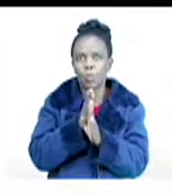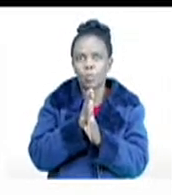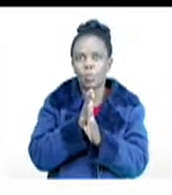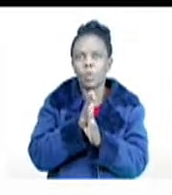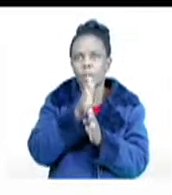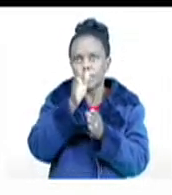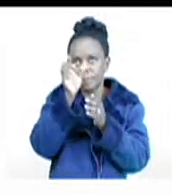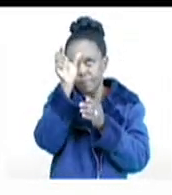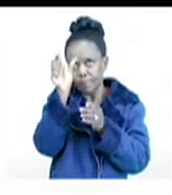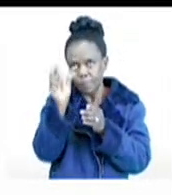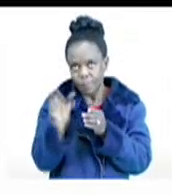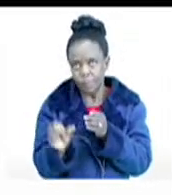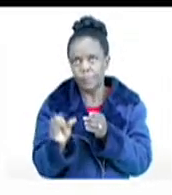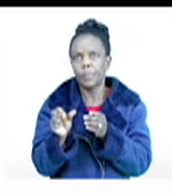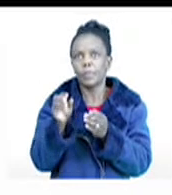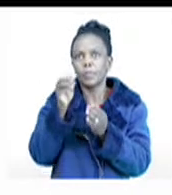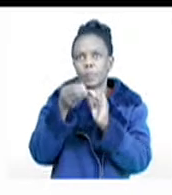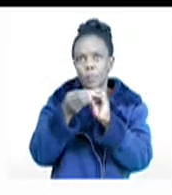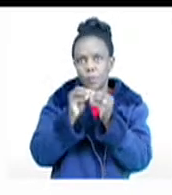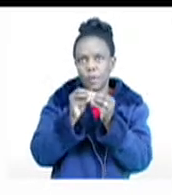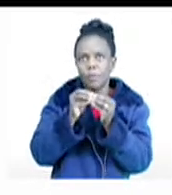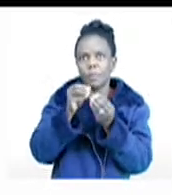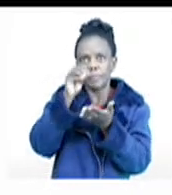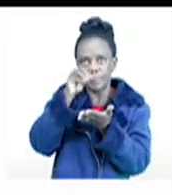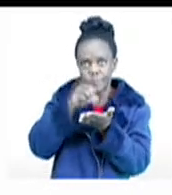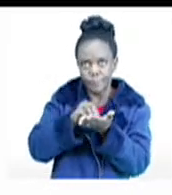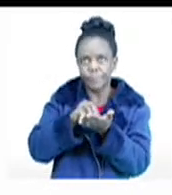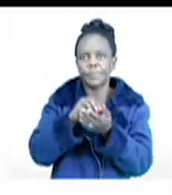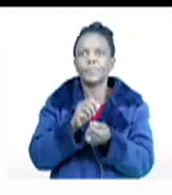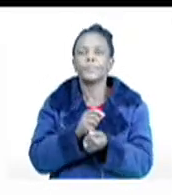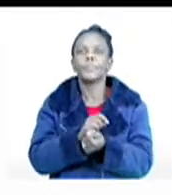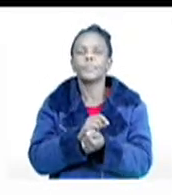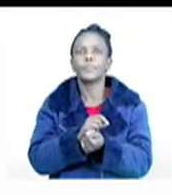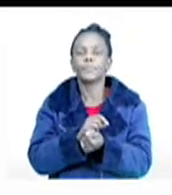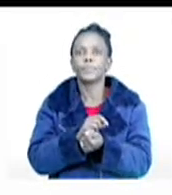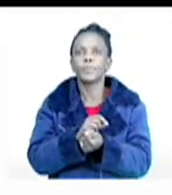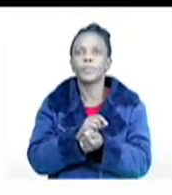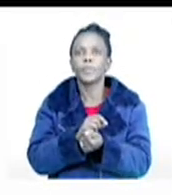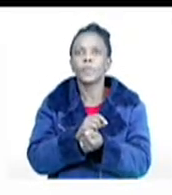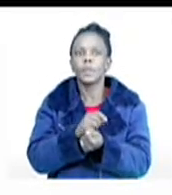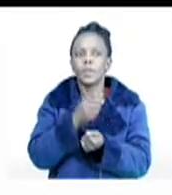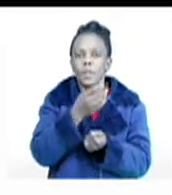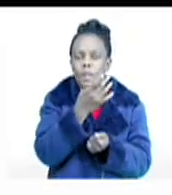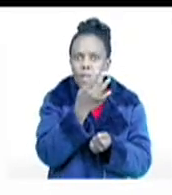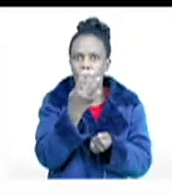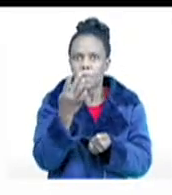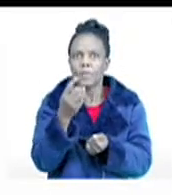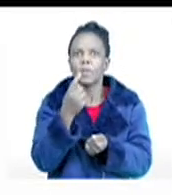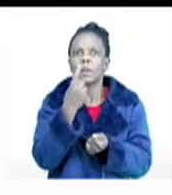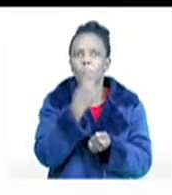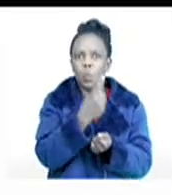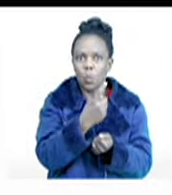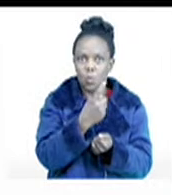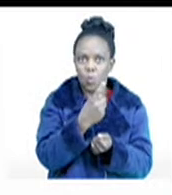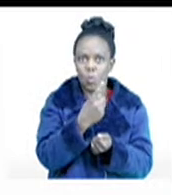number. Let's see what number it needs. Let's count the numbers that we can see.